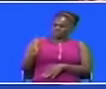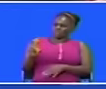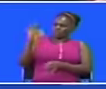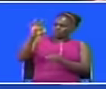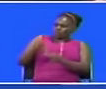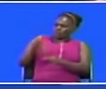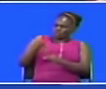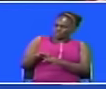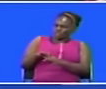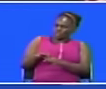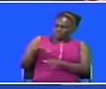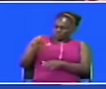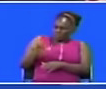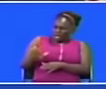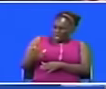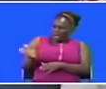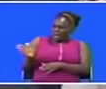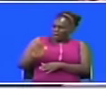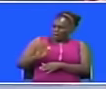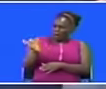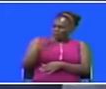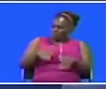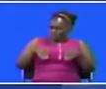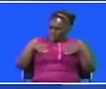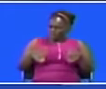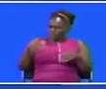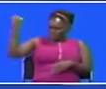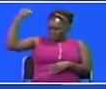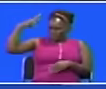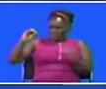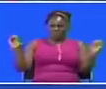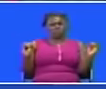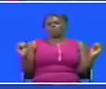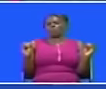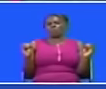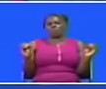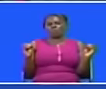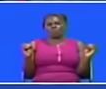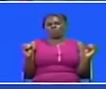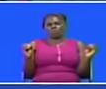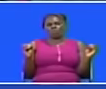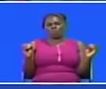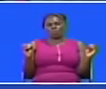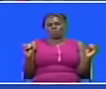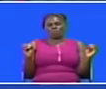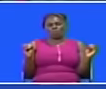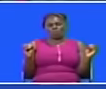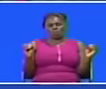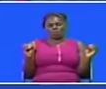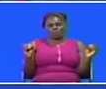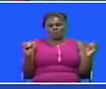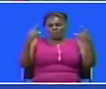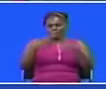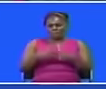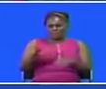voting, you are not going to be told, can you wait for the power to come back to restart the process? Because leaders are willing to support it. But